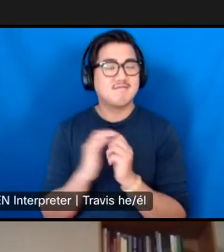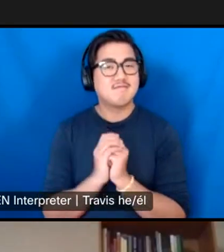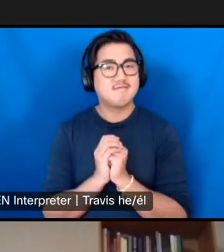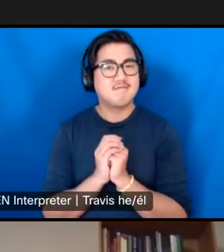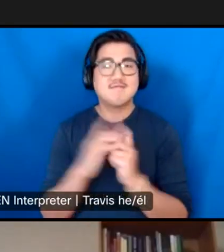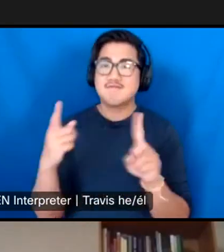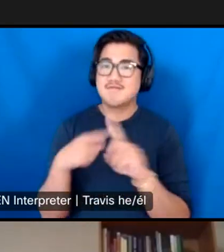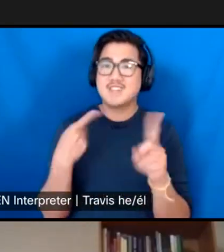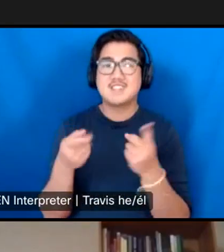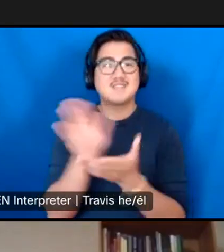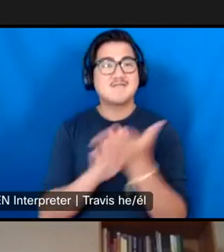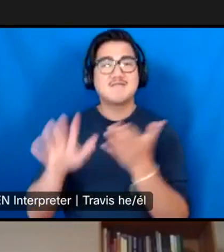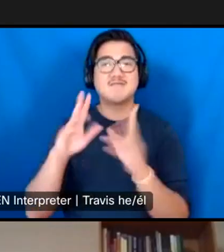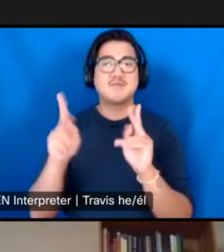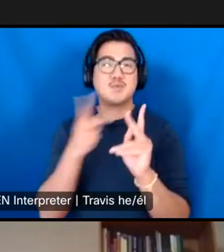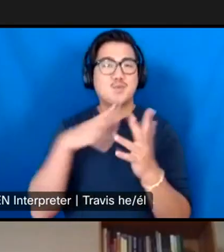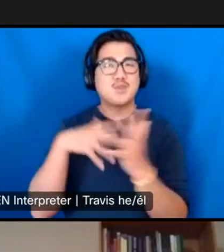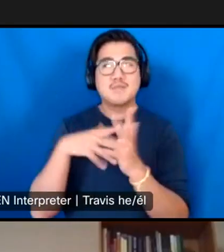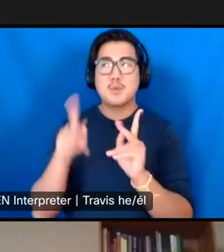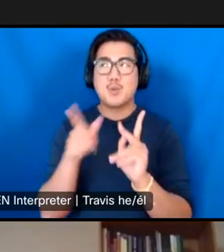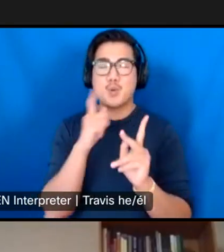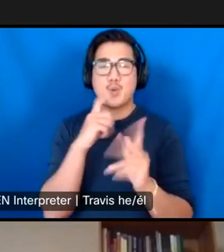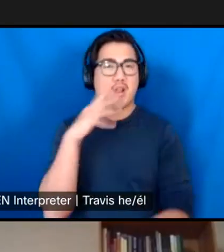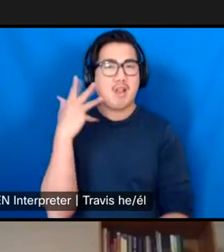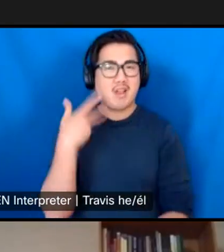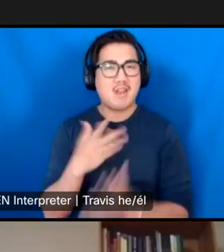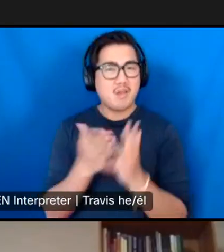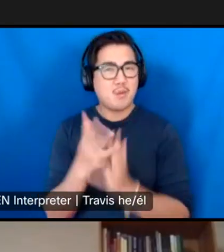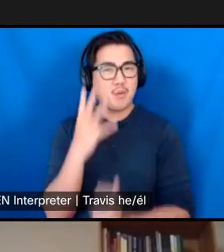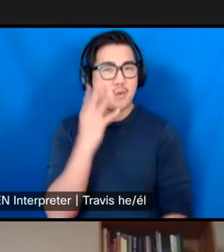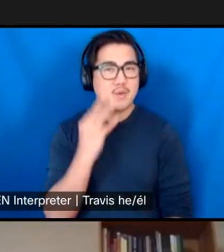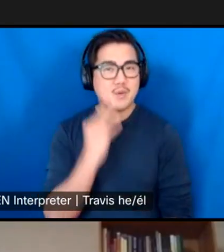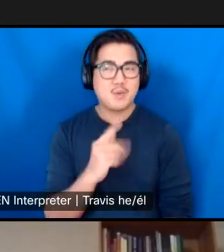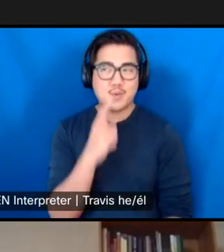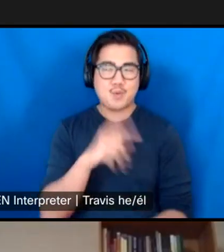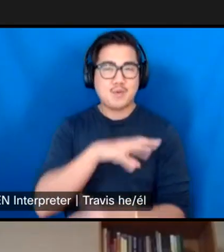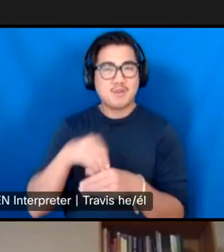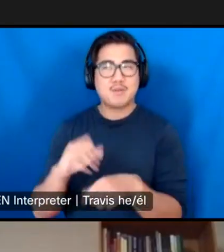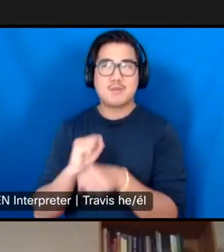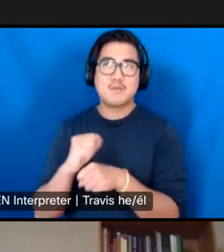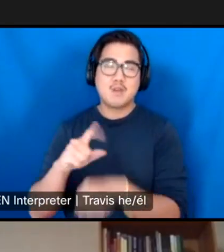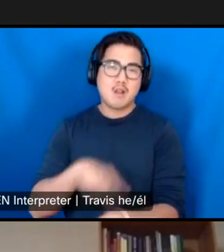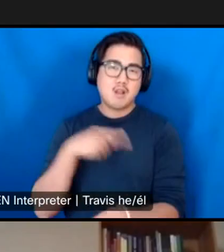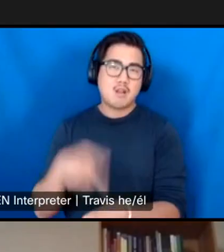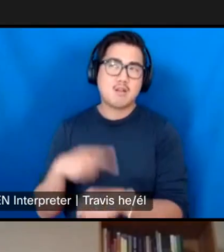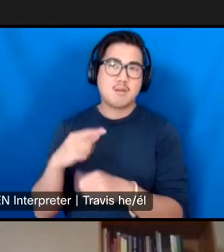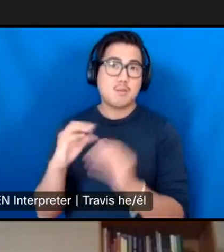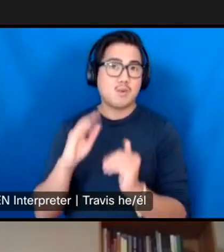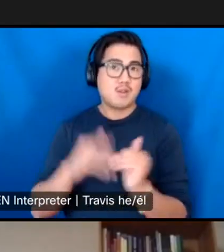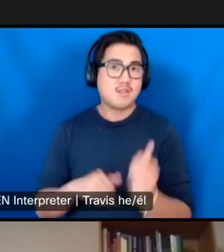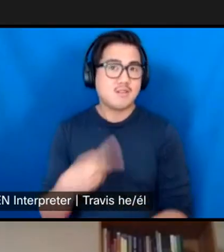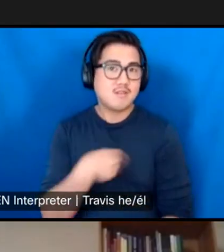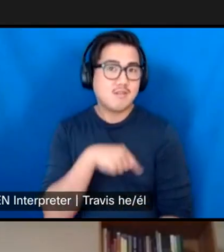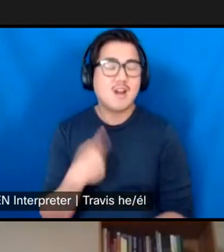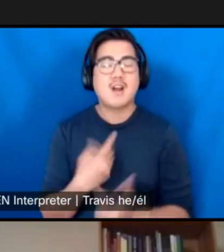scholars, folks with lived experience who has been in this longer than us. And I would love to share a quote